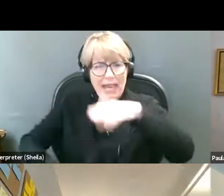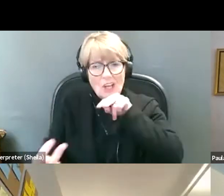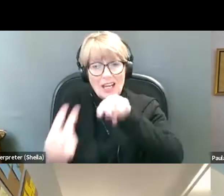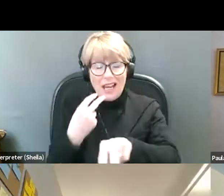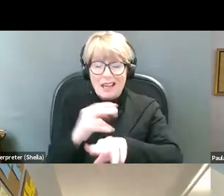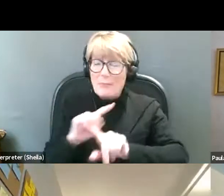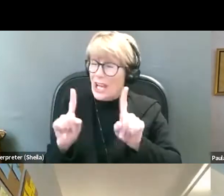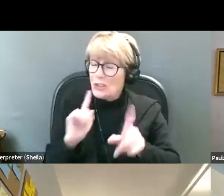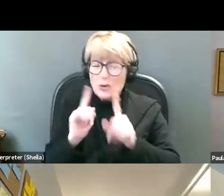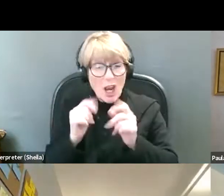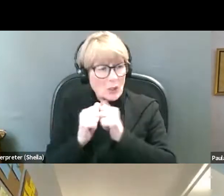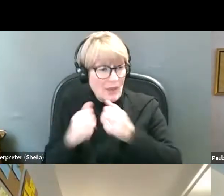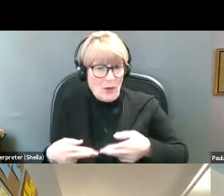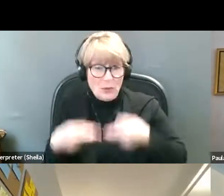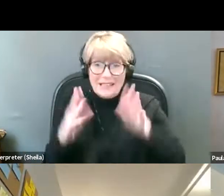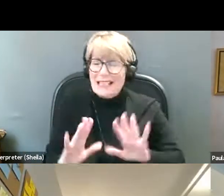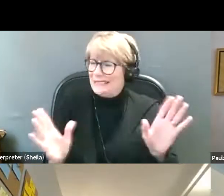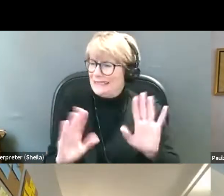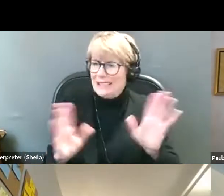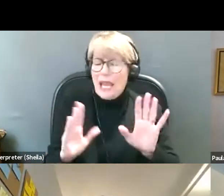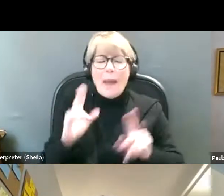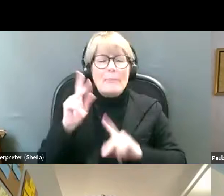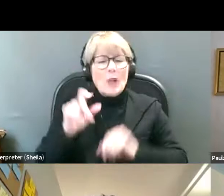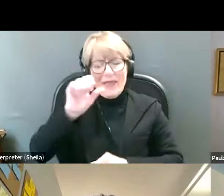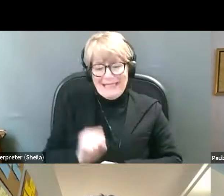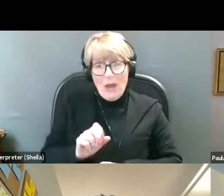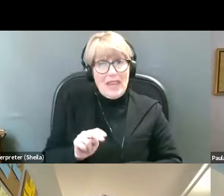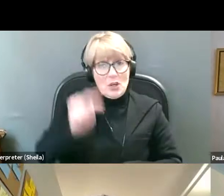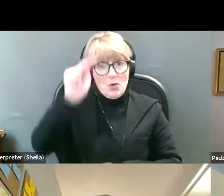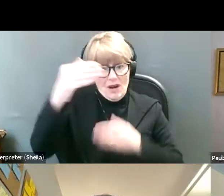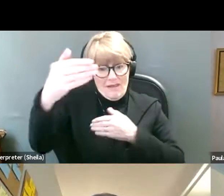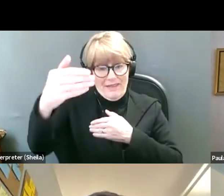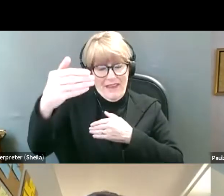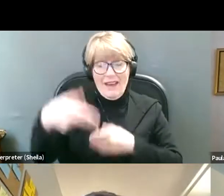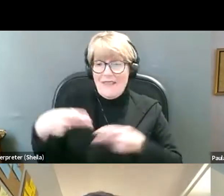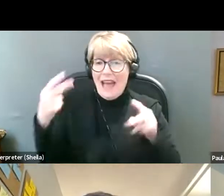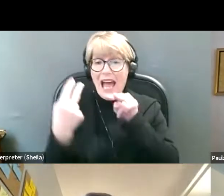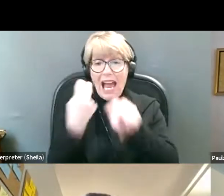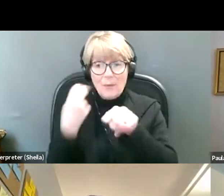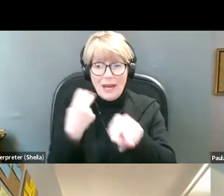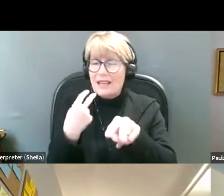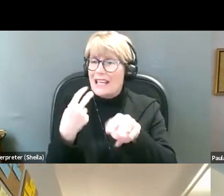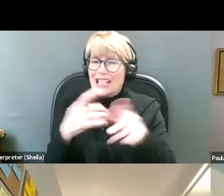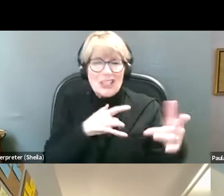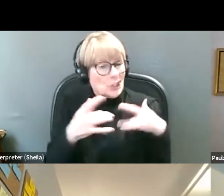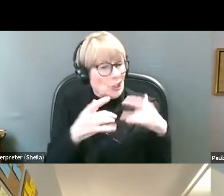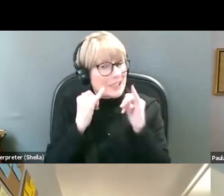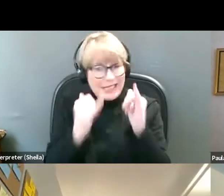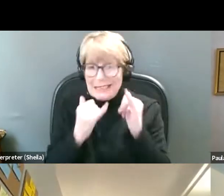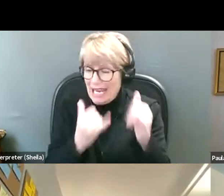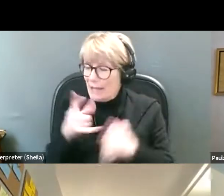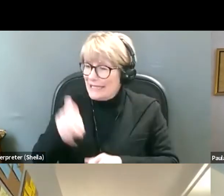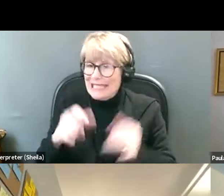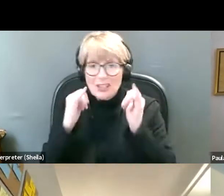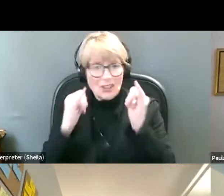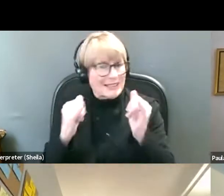residents there and they say, no, the folks on the south and north side of the highway have the same concerns, have the same needs from their